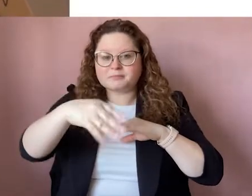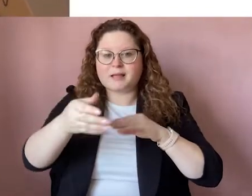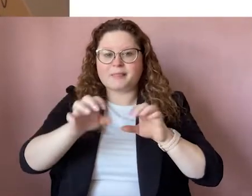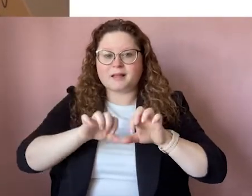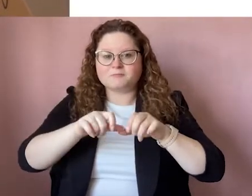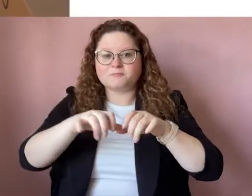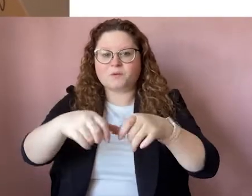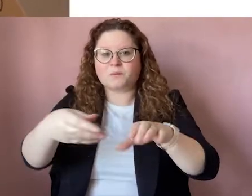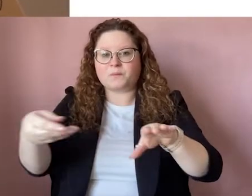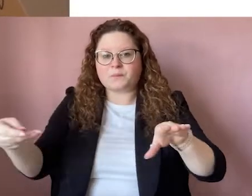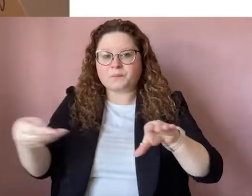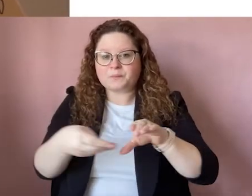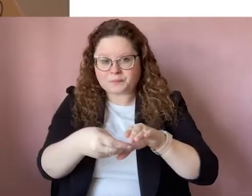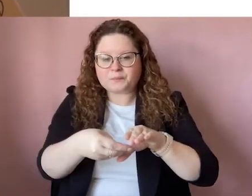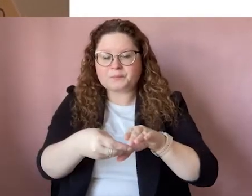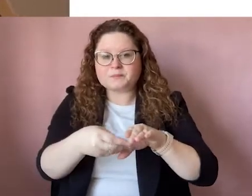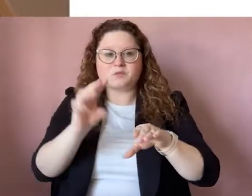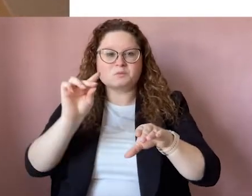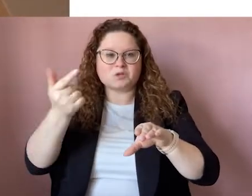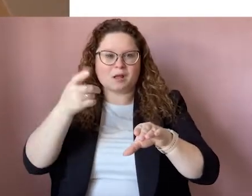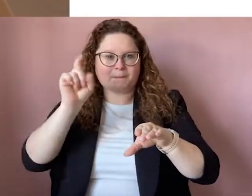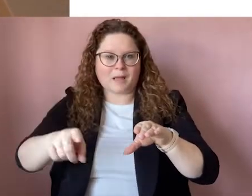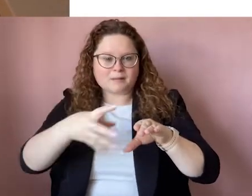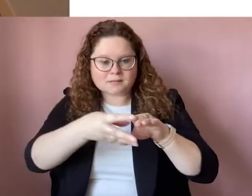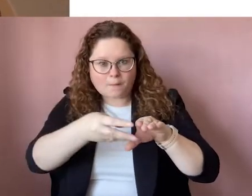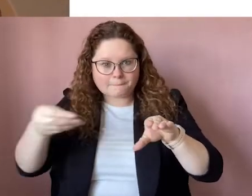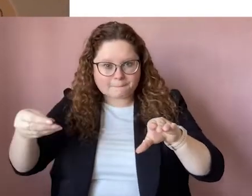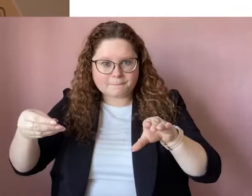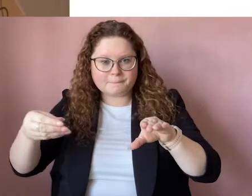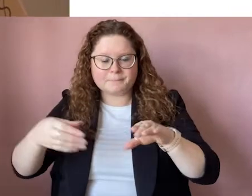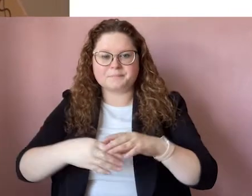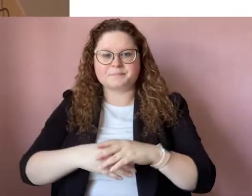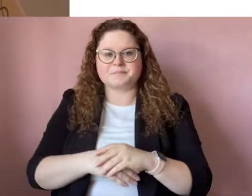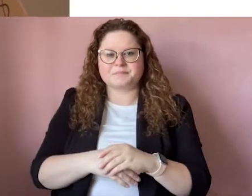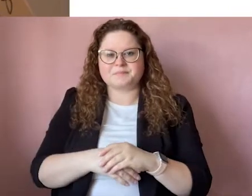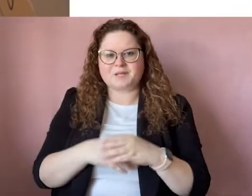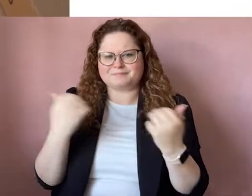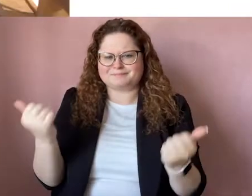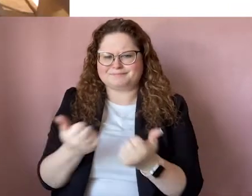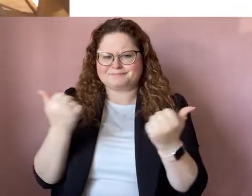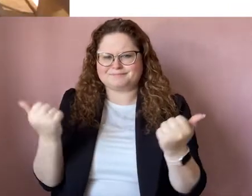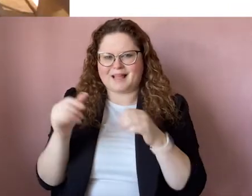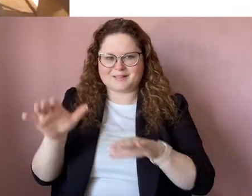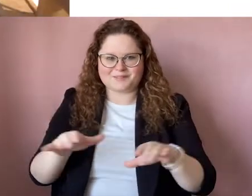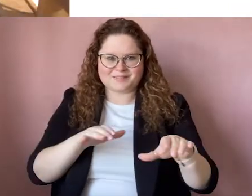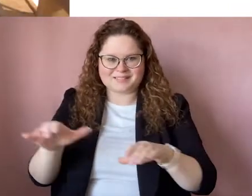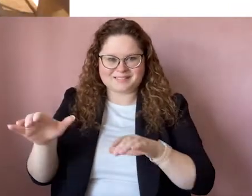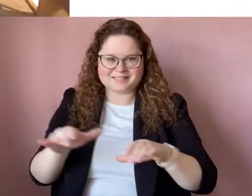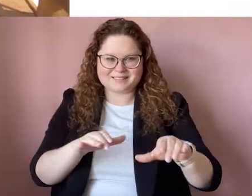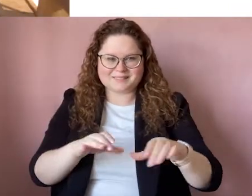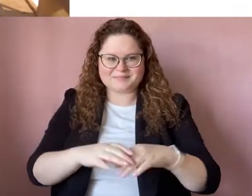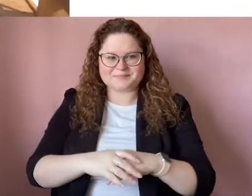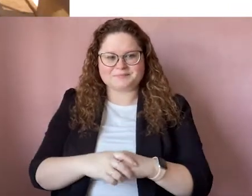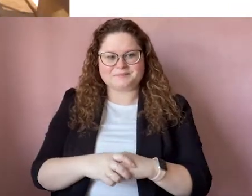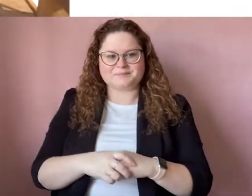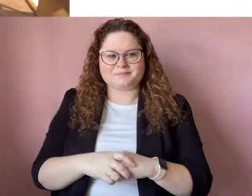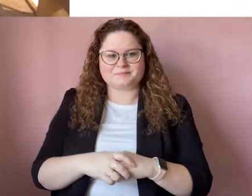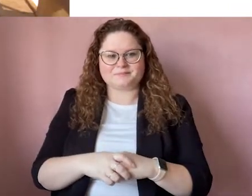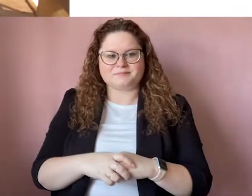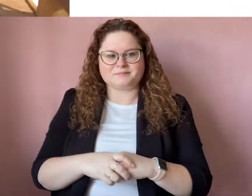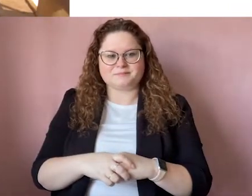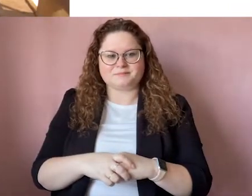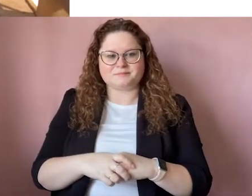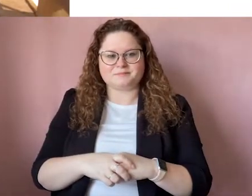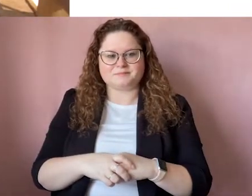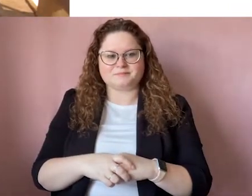in again, so that they actually have to pull them out and unroll them. So a lot of enrichment here. So you just make a little cinnamon roll